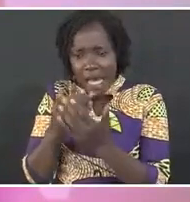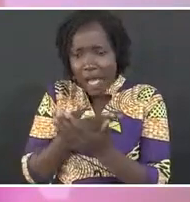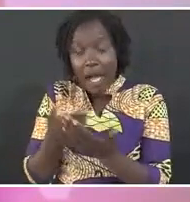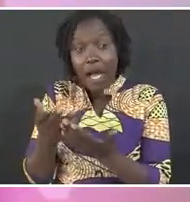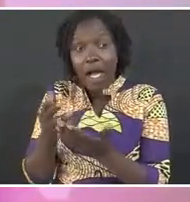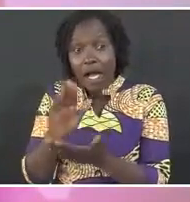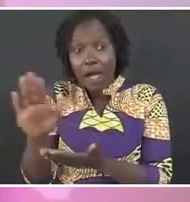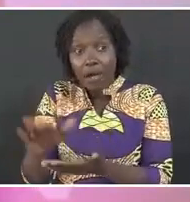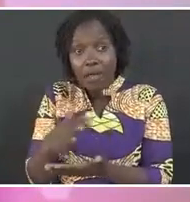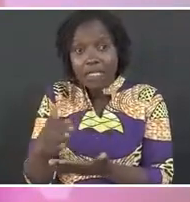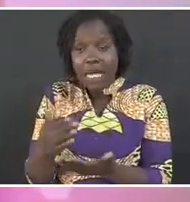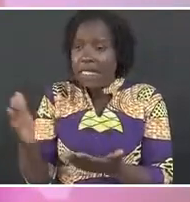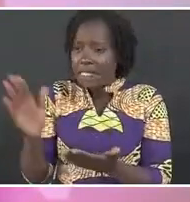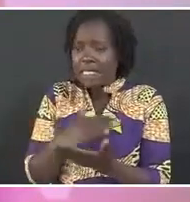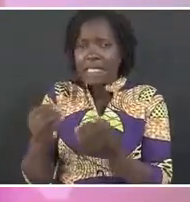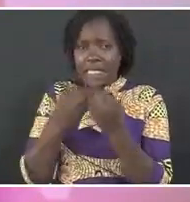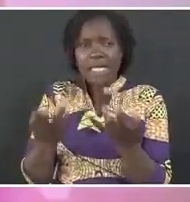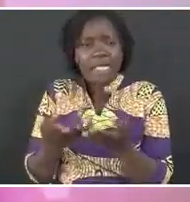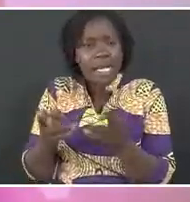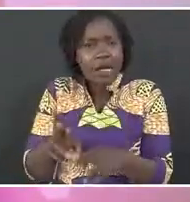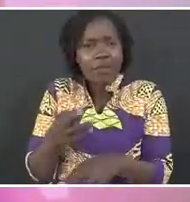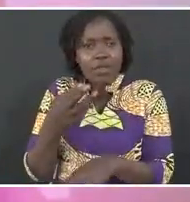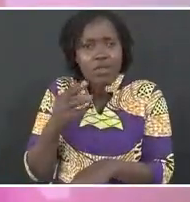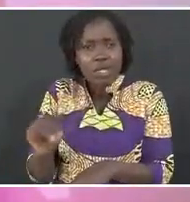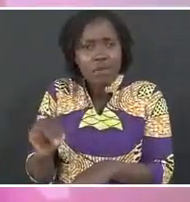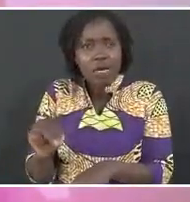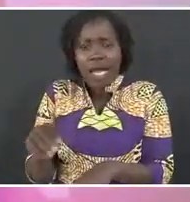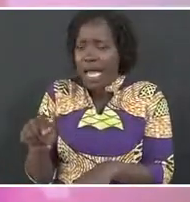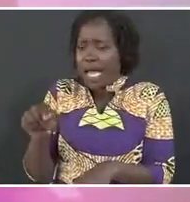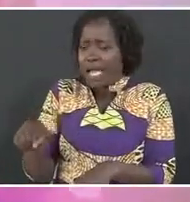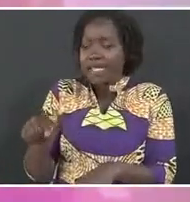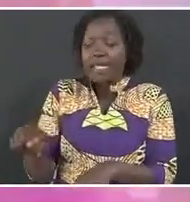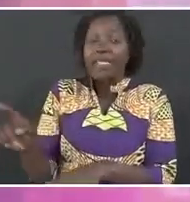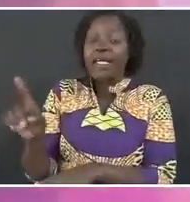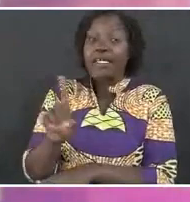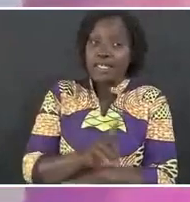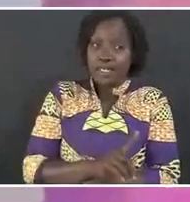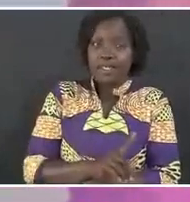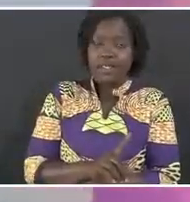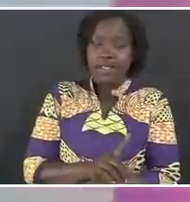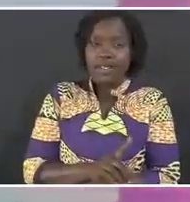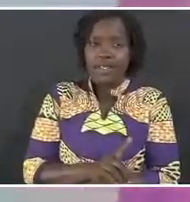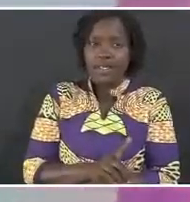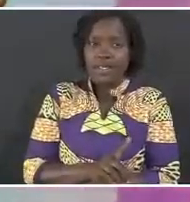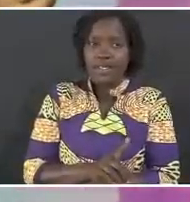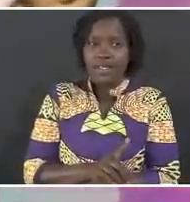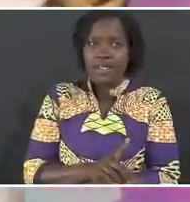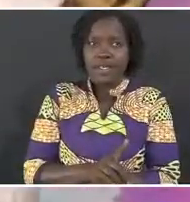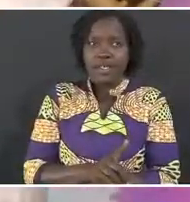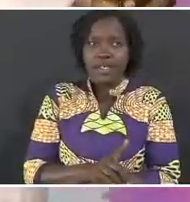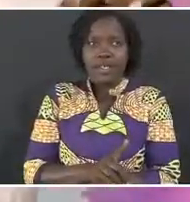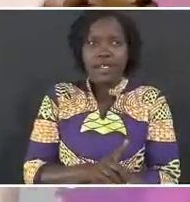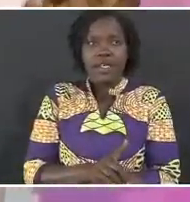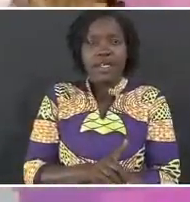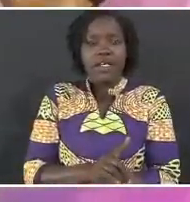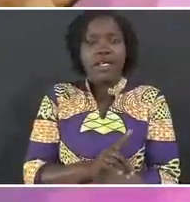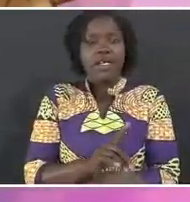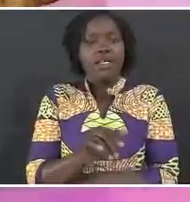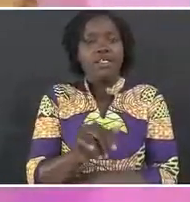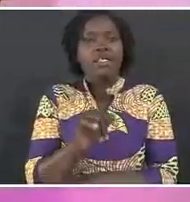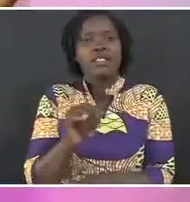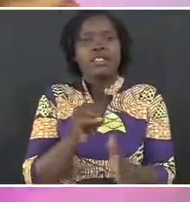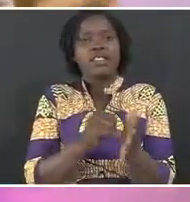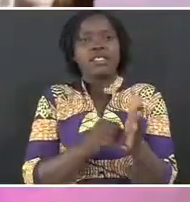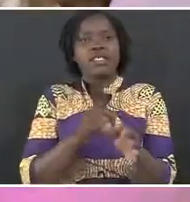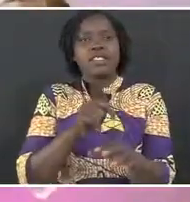singing and nothing is happening to them? And there's this day, that just when